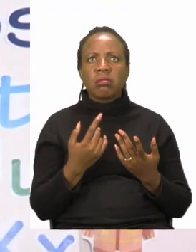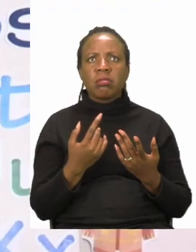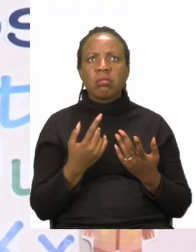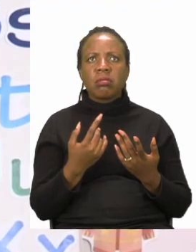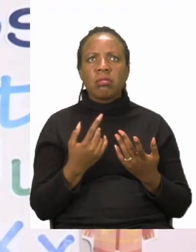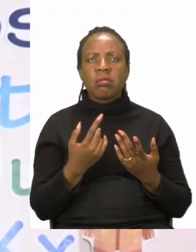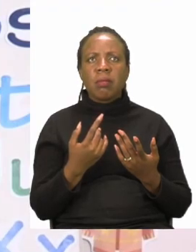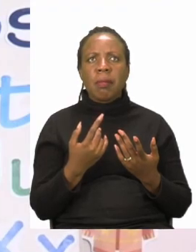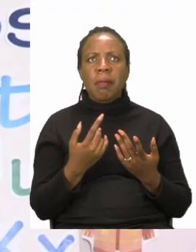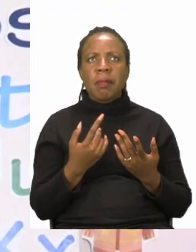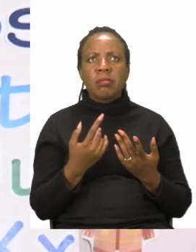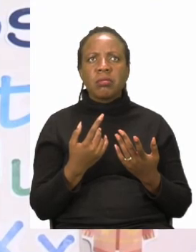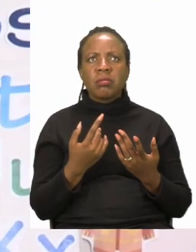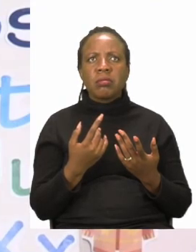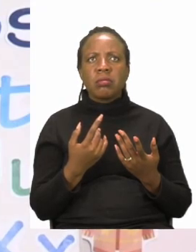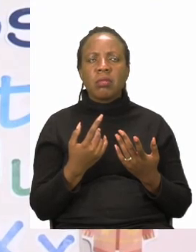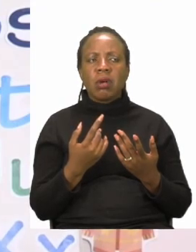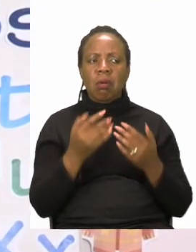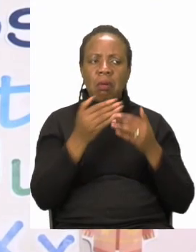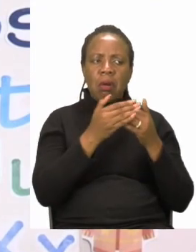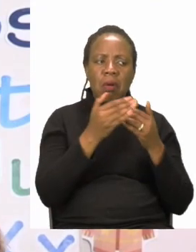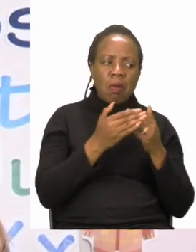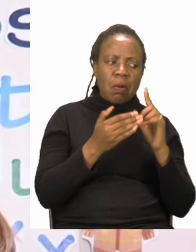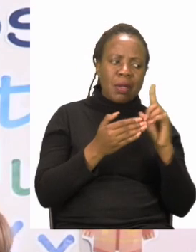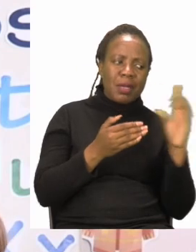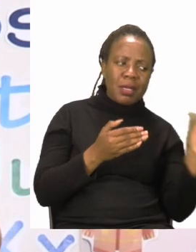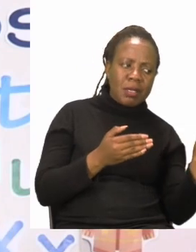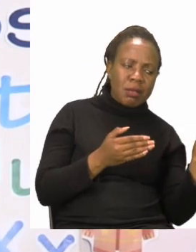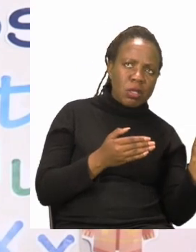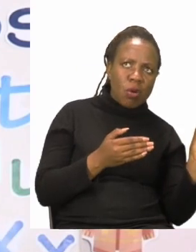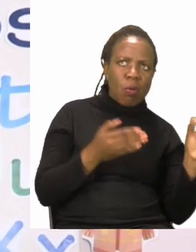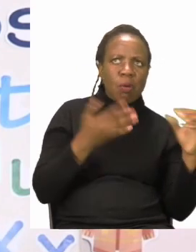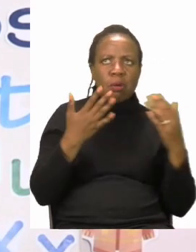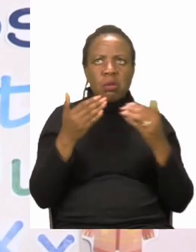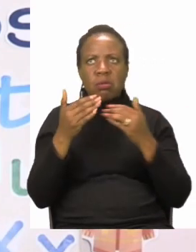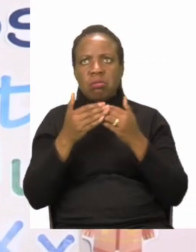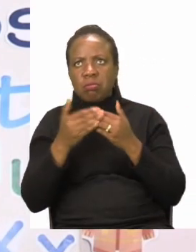to 10 or 20?